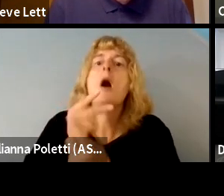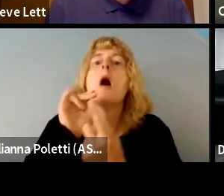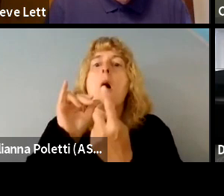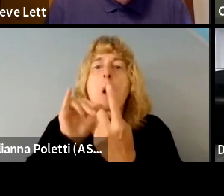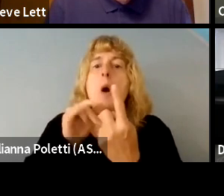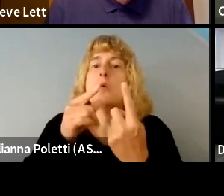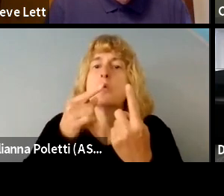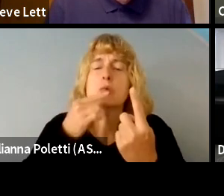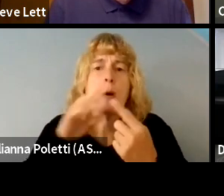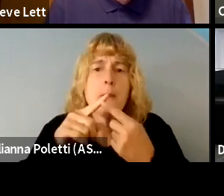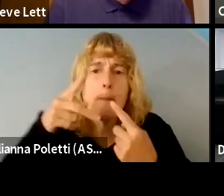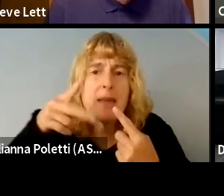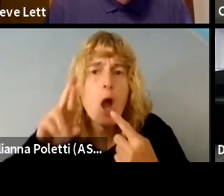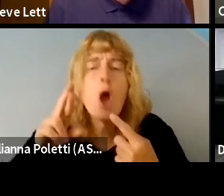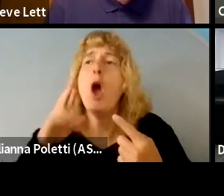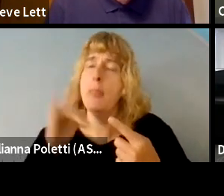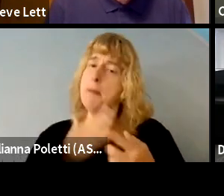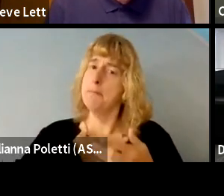was interested in that part.